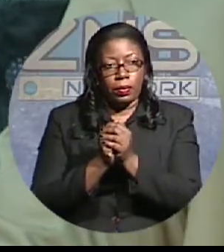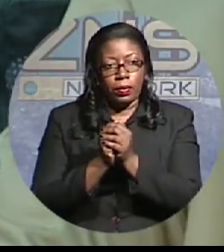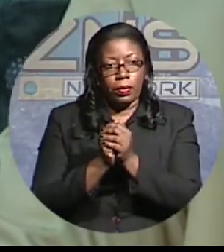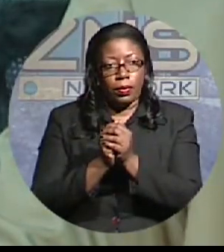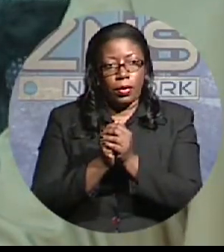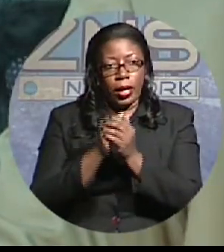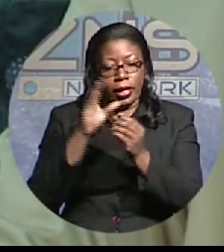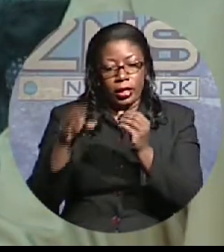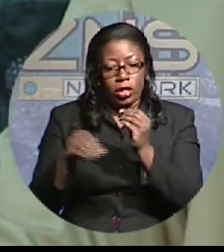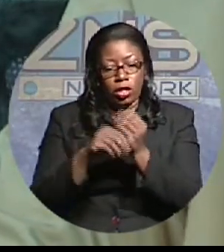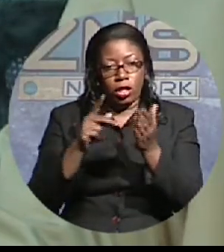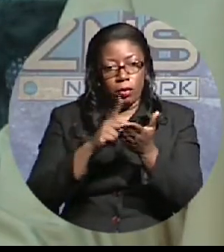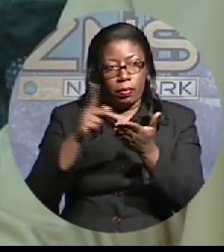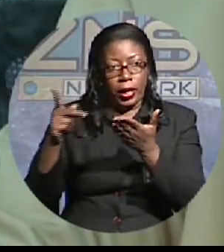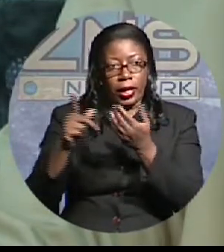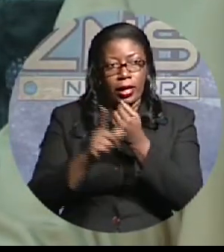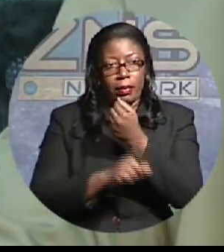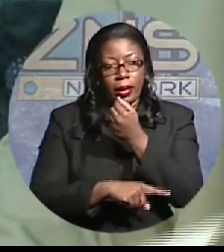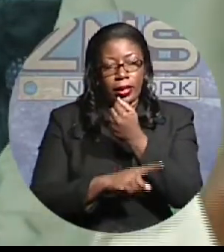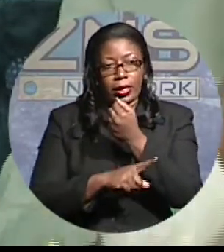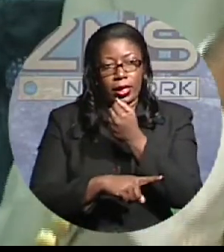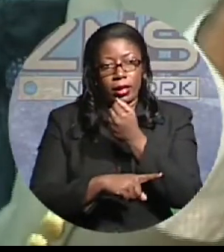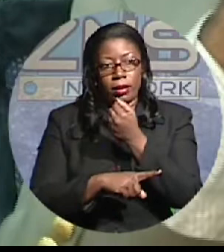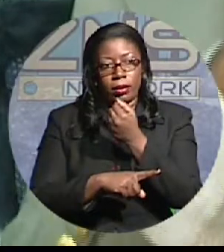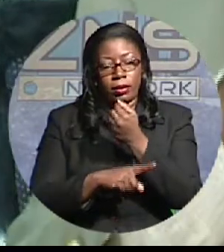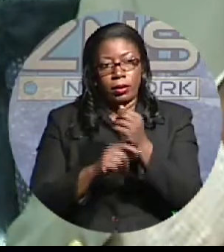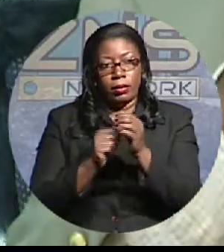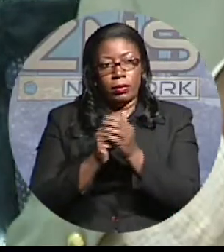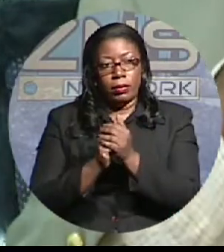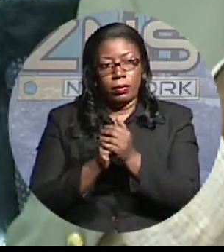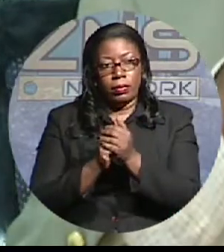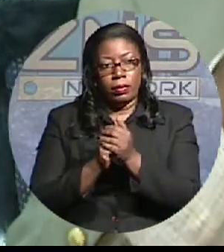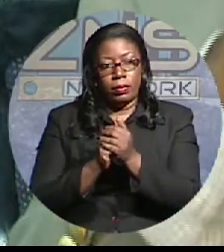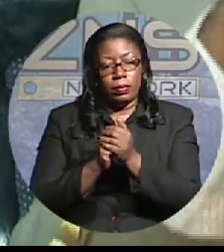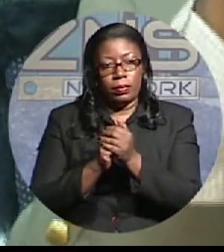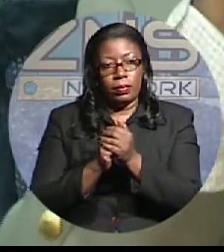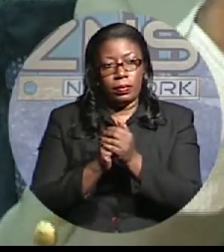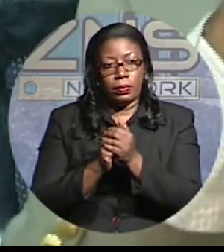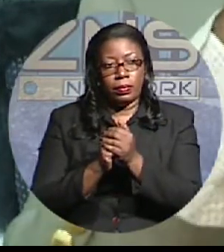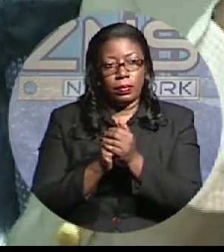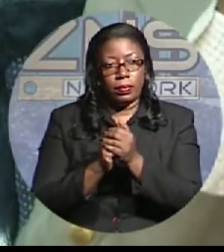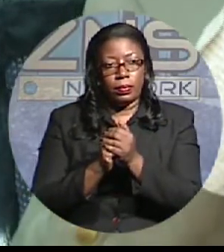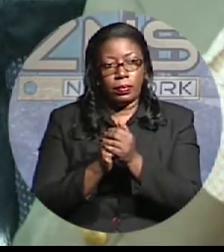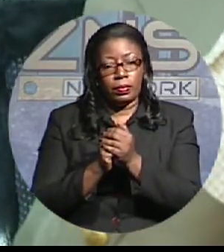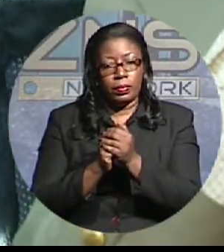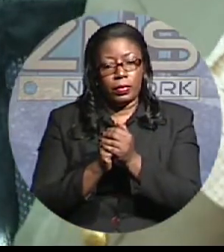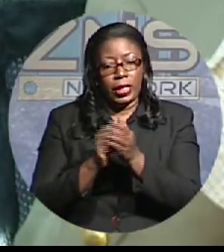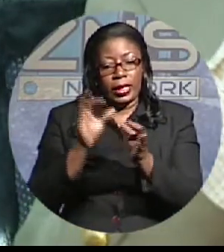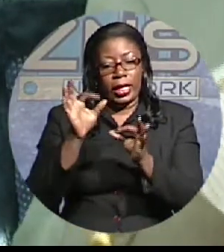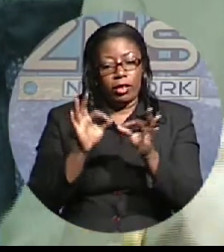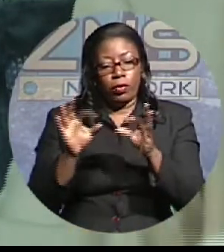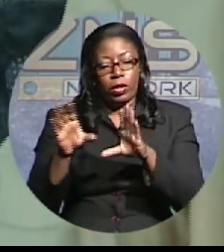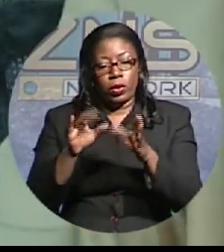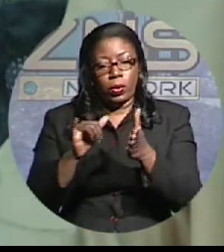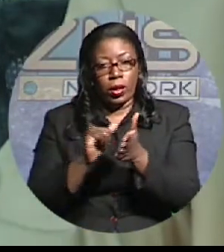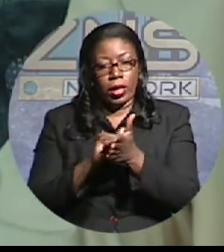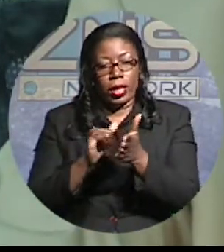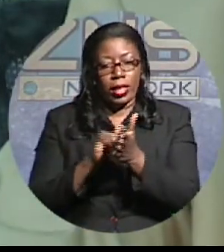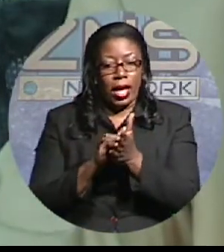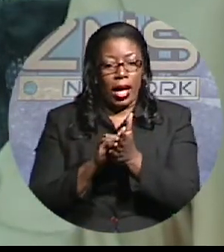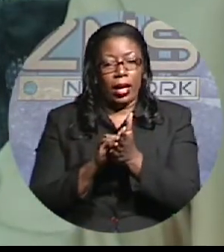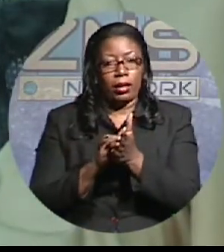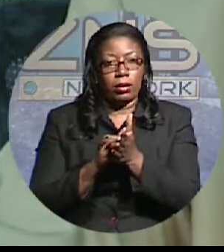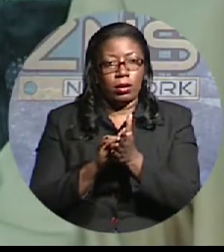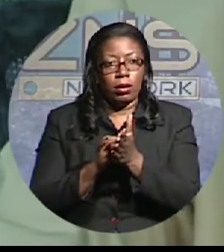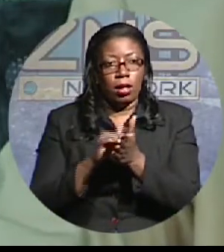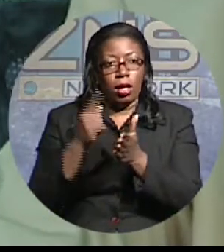million penalty. Now, the fact of the matter is, if we had done that, the